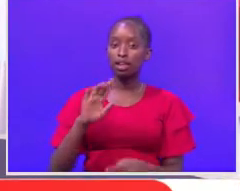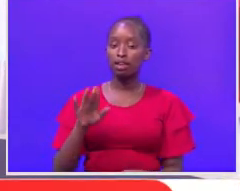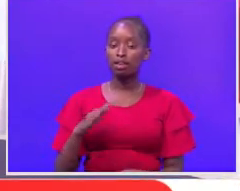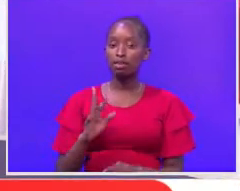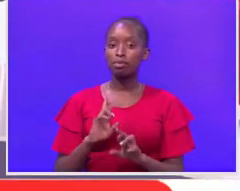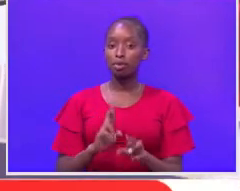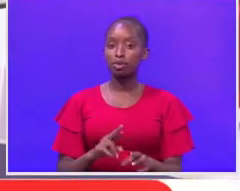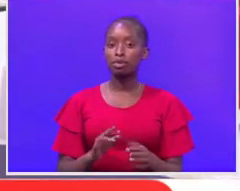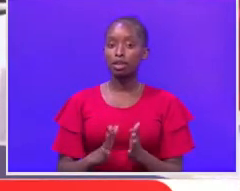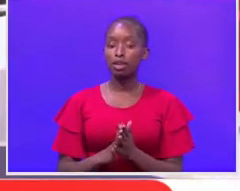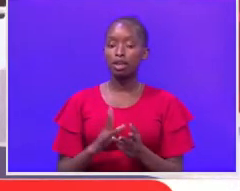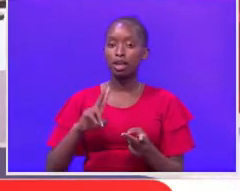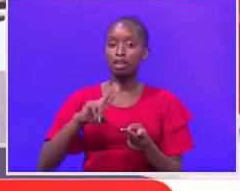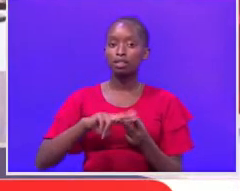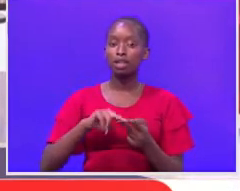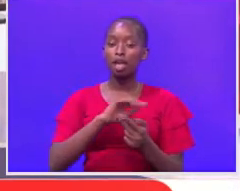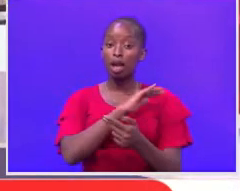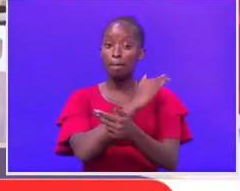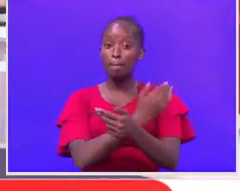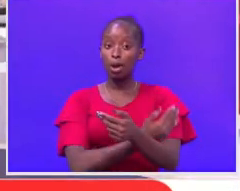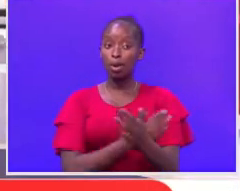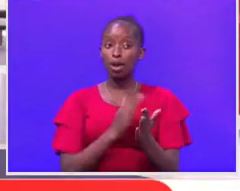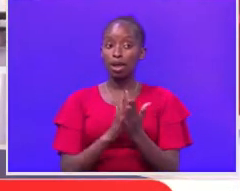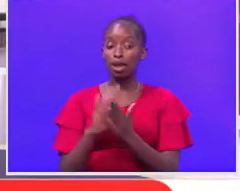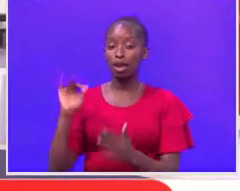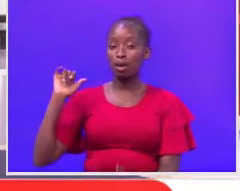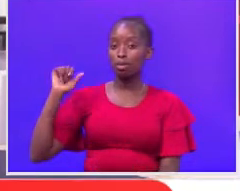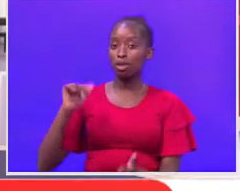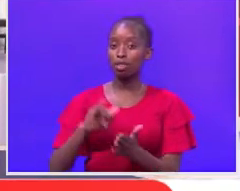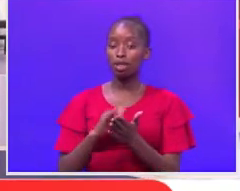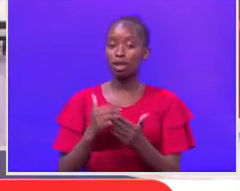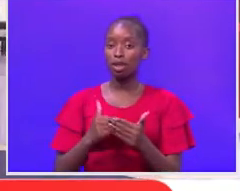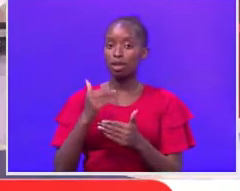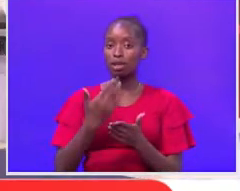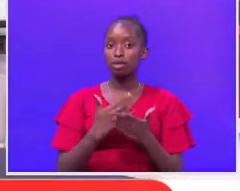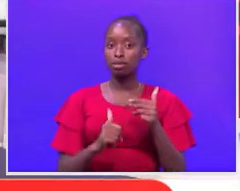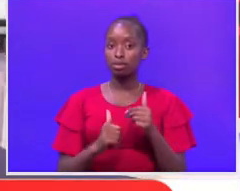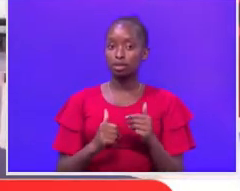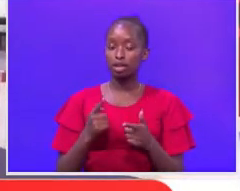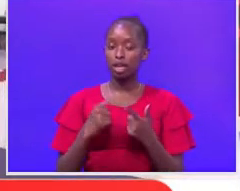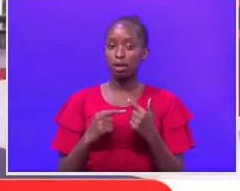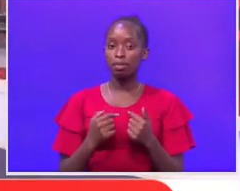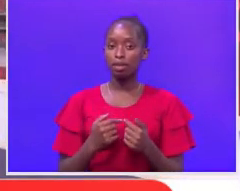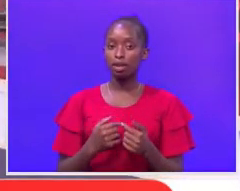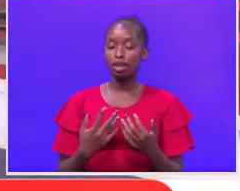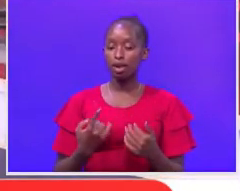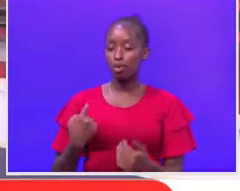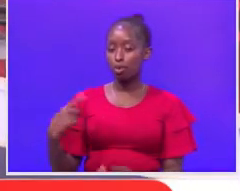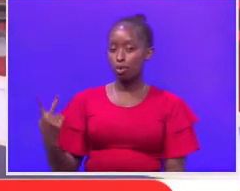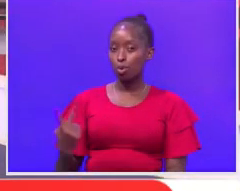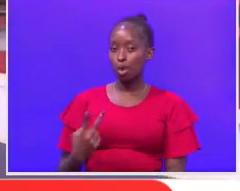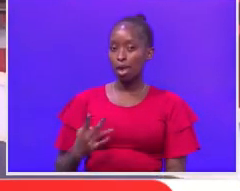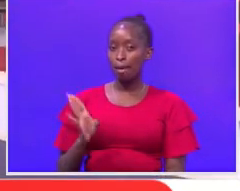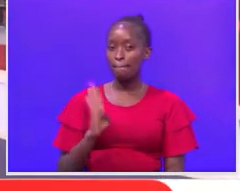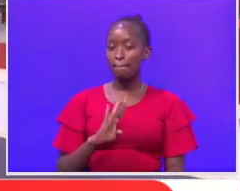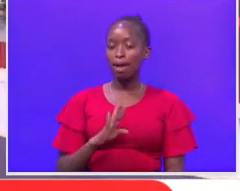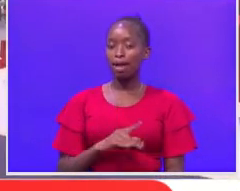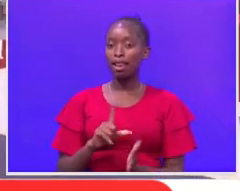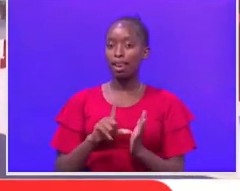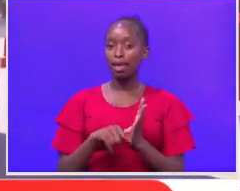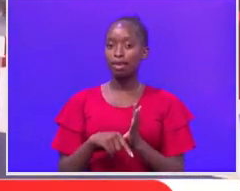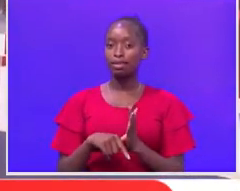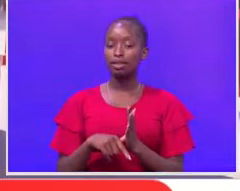hashtag Power and Politics. That is the segment that is coming up in a short while. PS and I will be back and we'll be having that